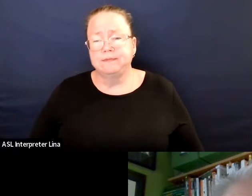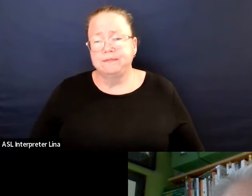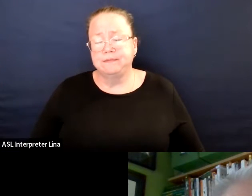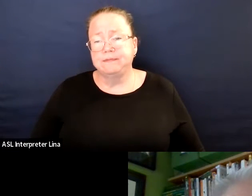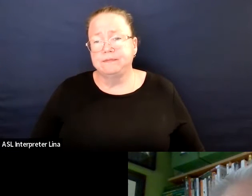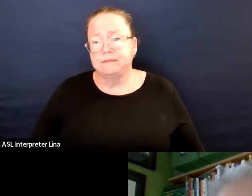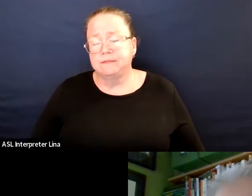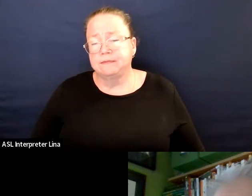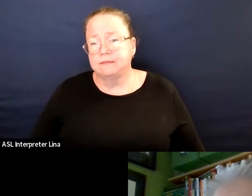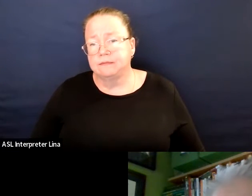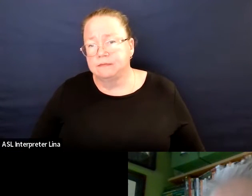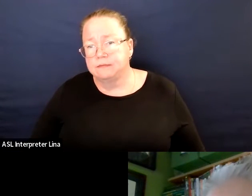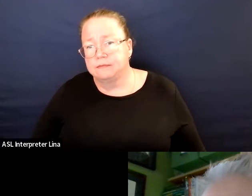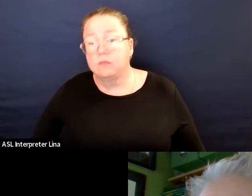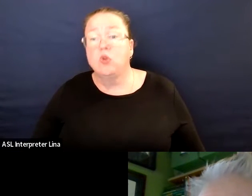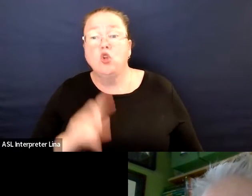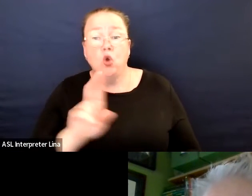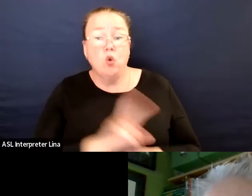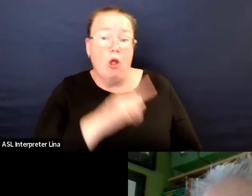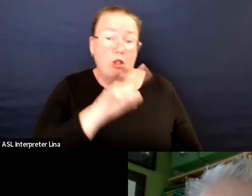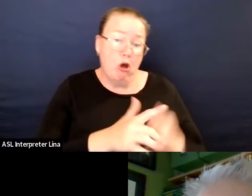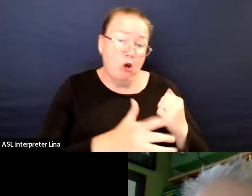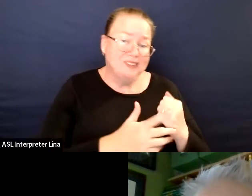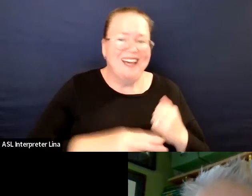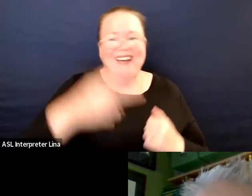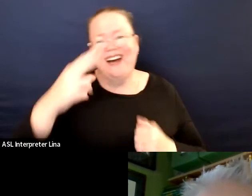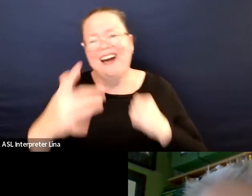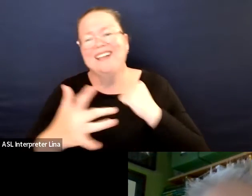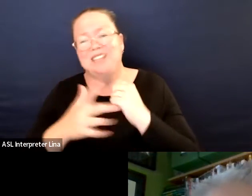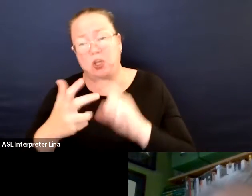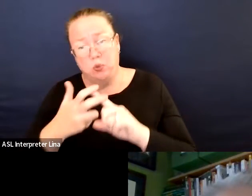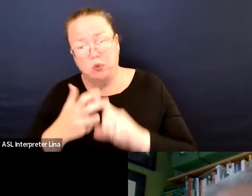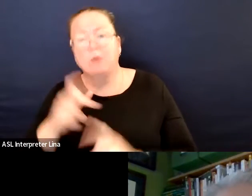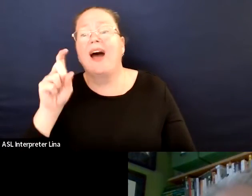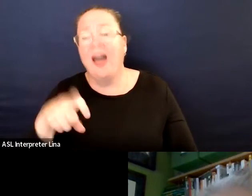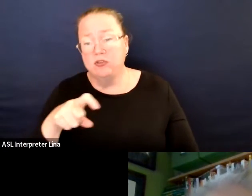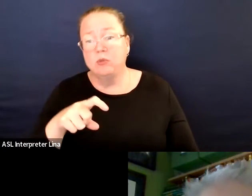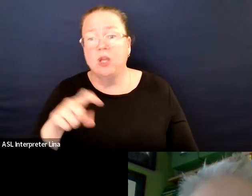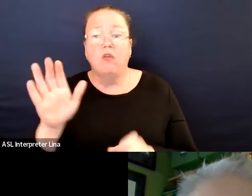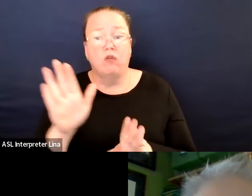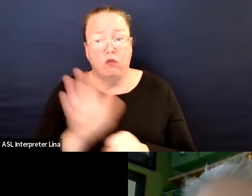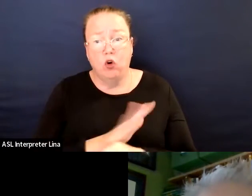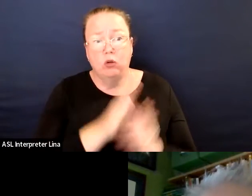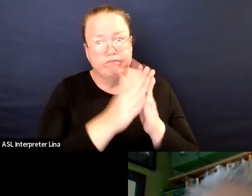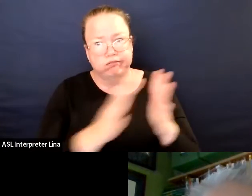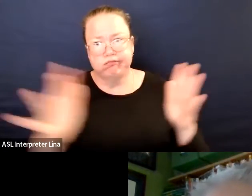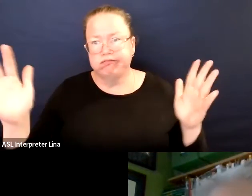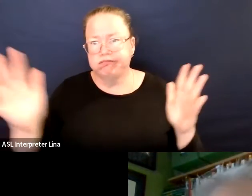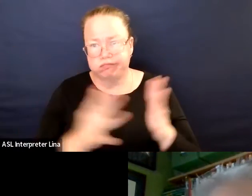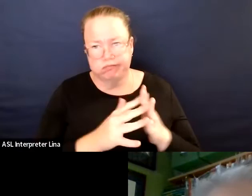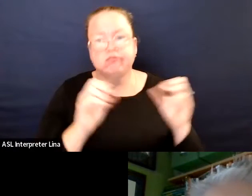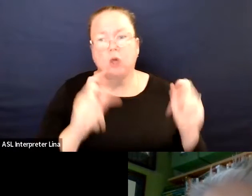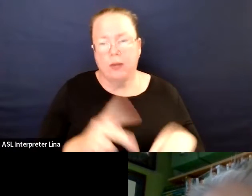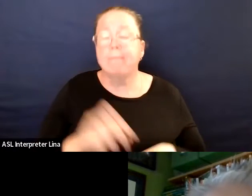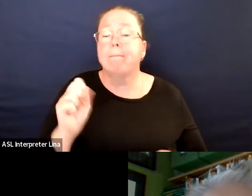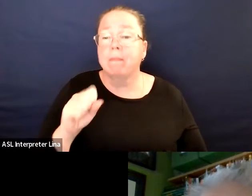So you're using low and high tech, shall we say, versions of recruitment. It has to be the whole range. Okay, yeah.